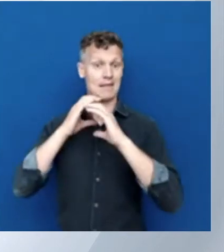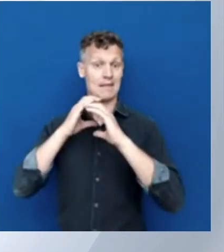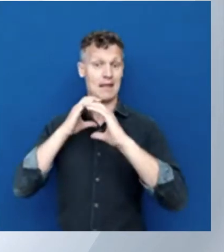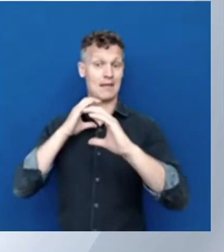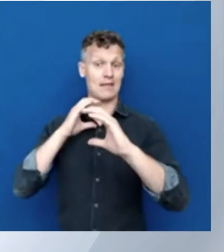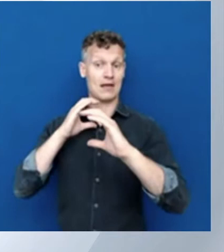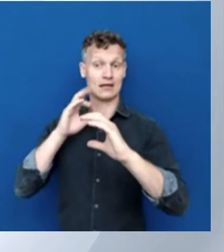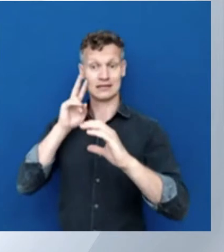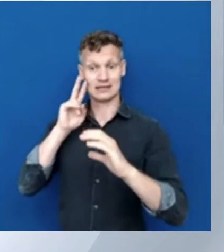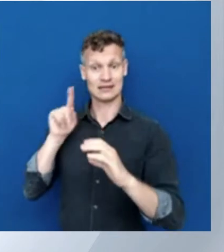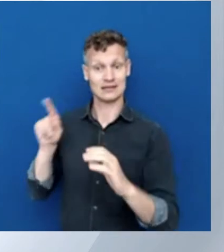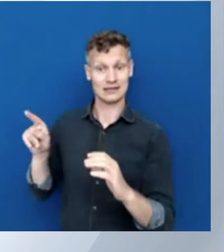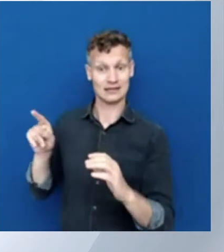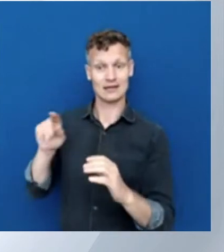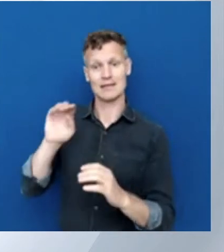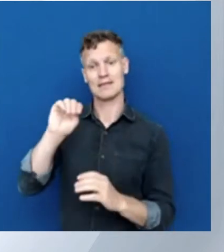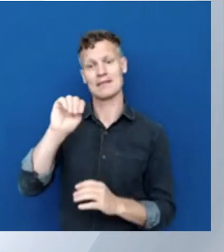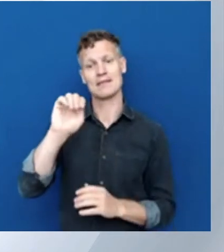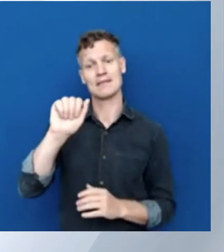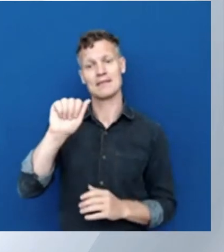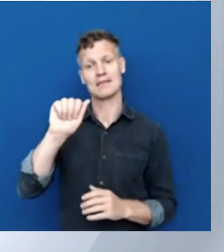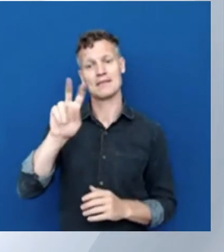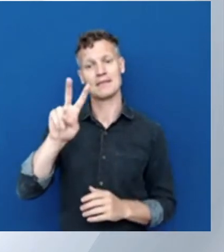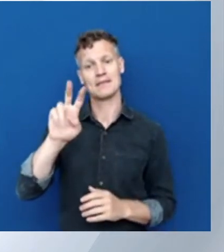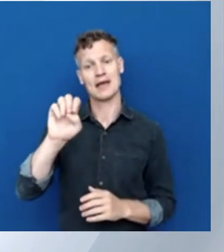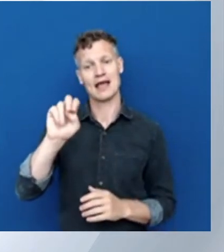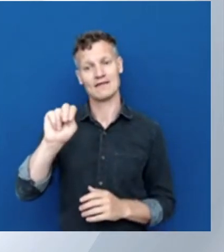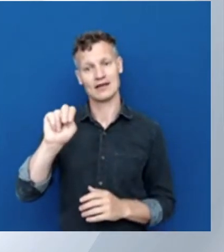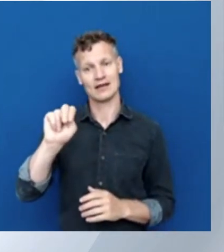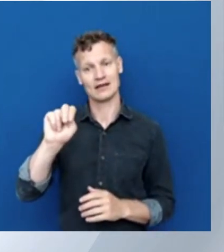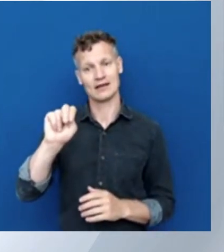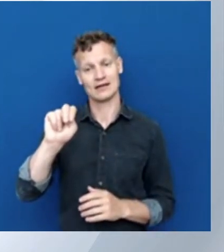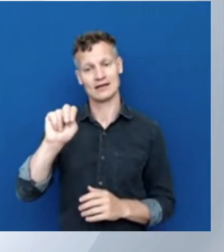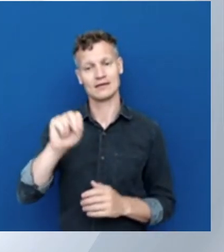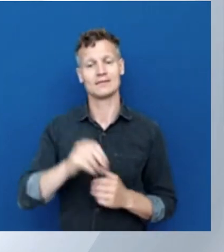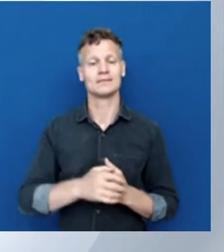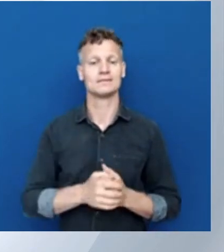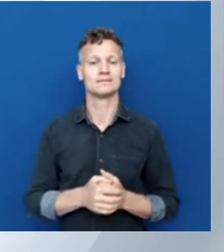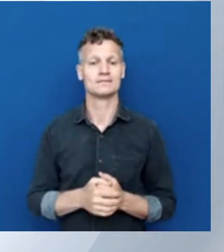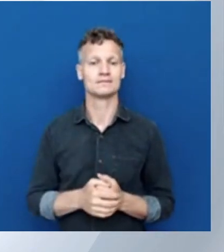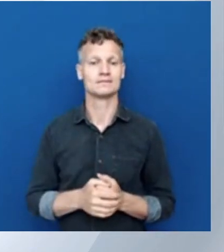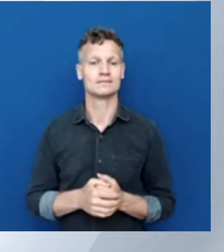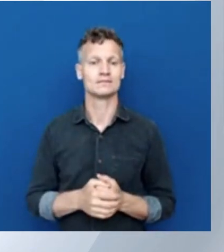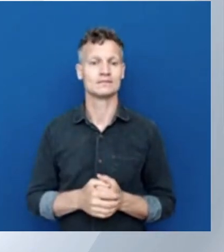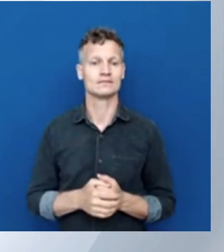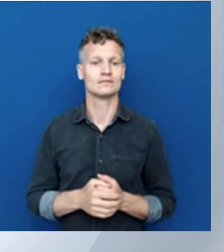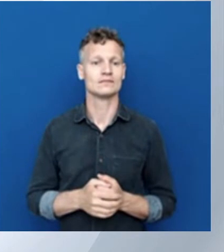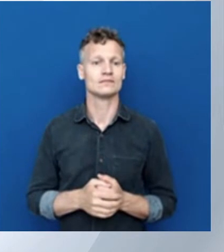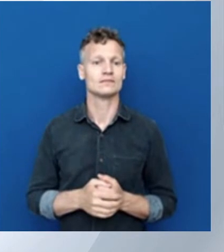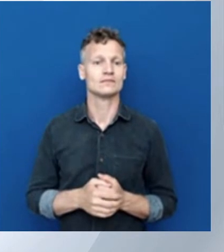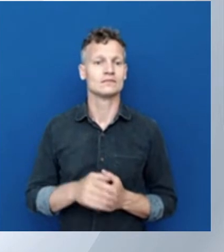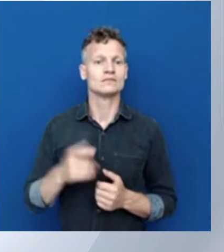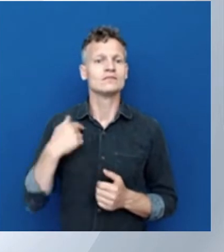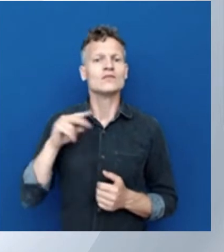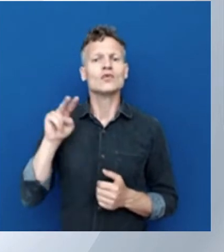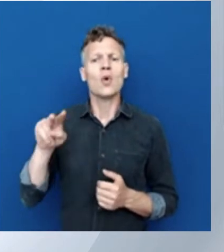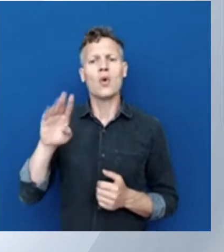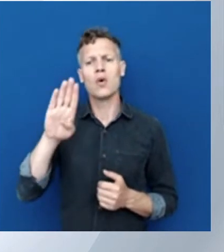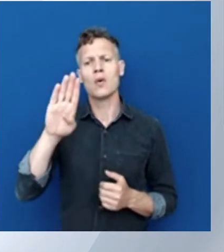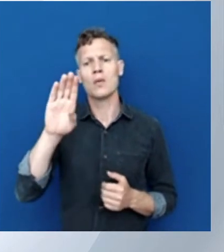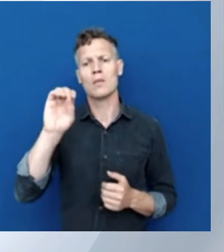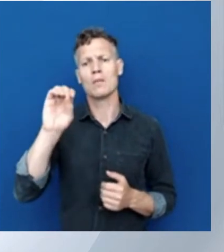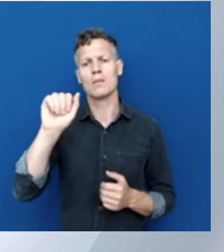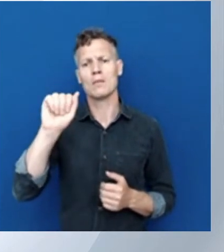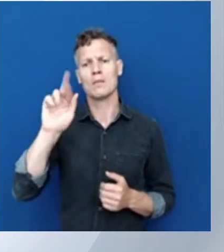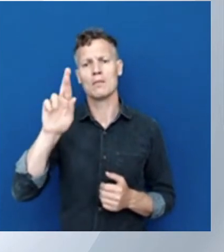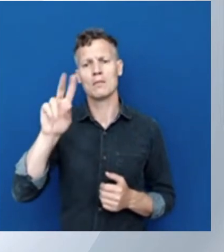I've got my Maven and also my TypeScript, and then I can go to my boards, my dashboards, overview of